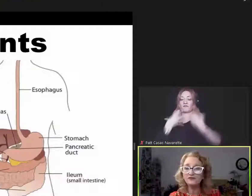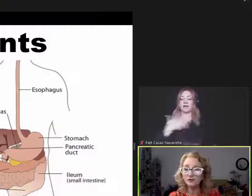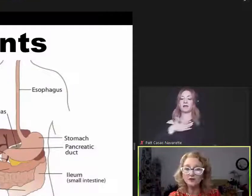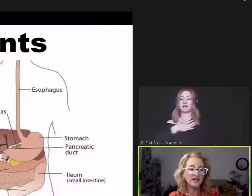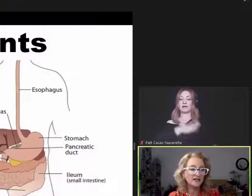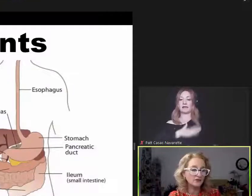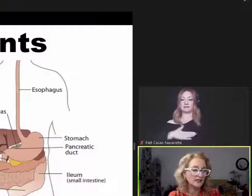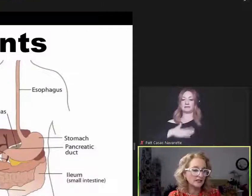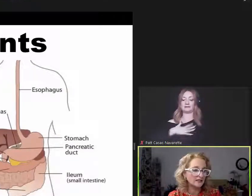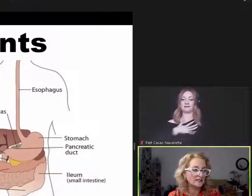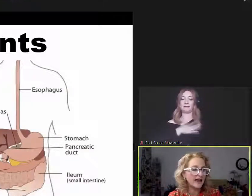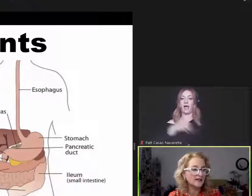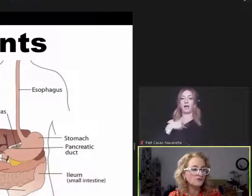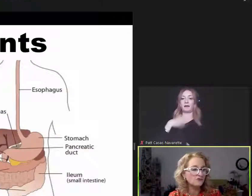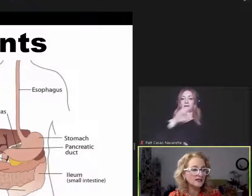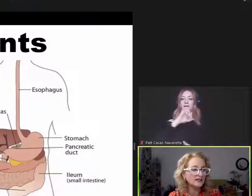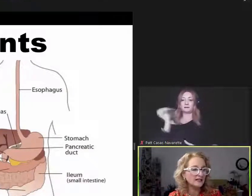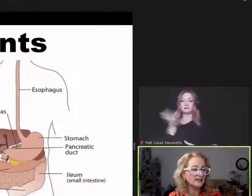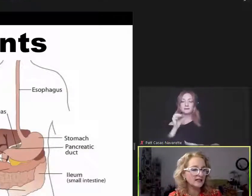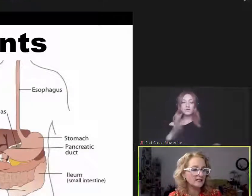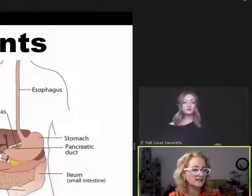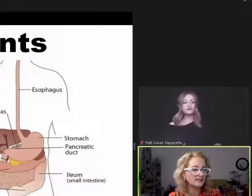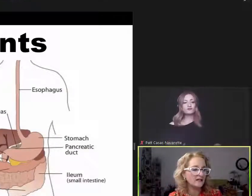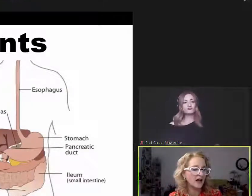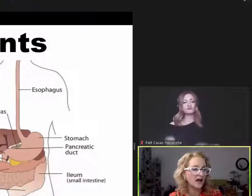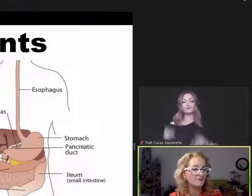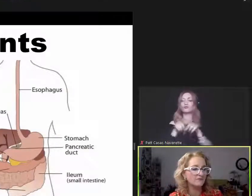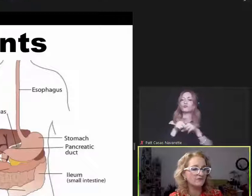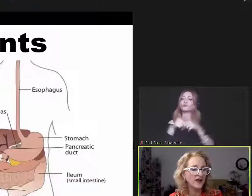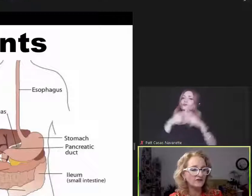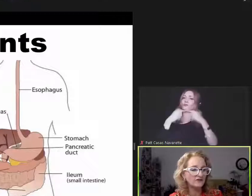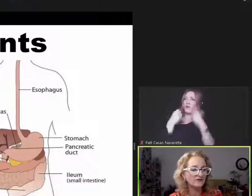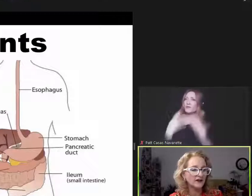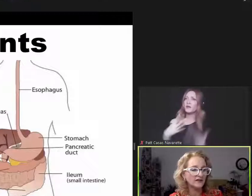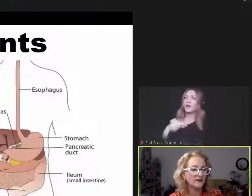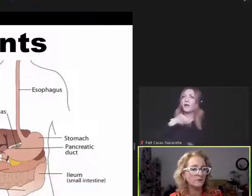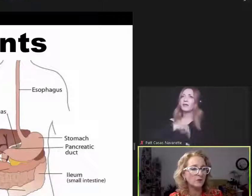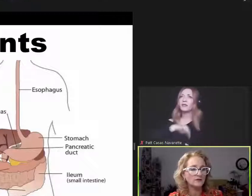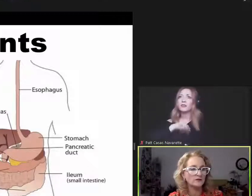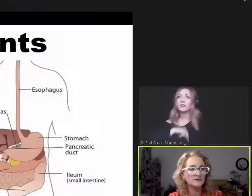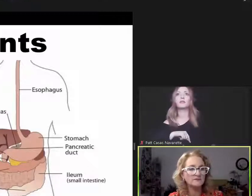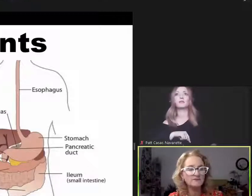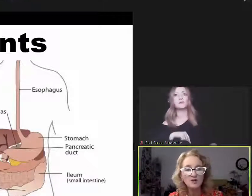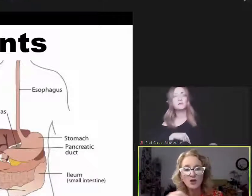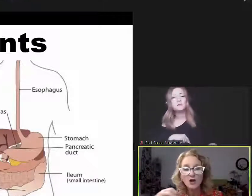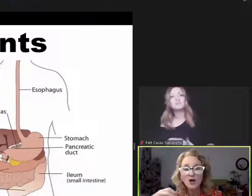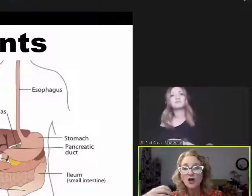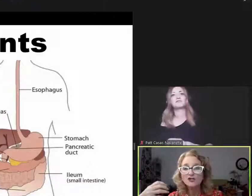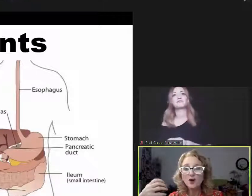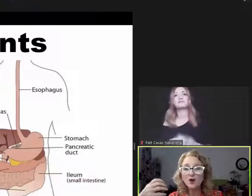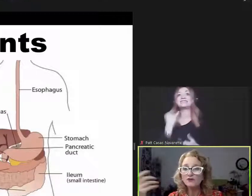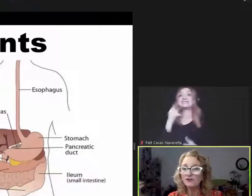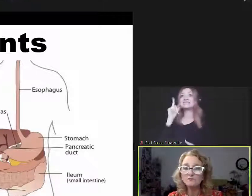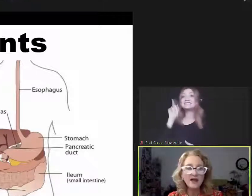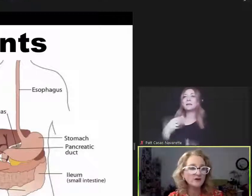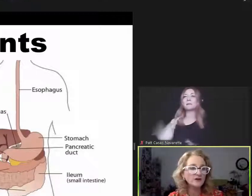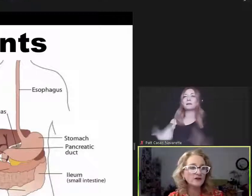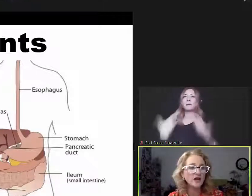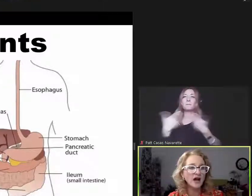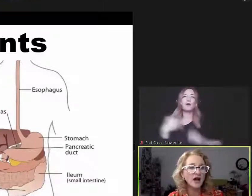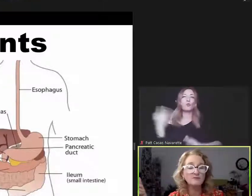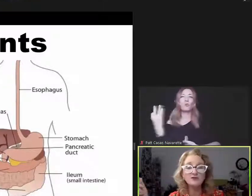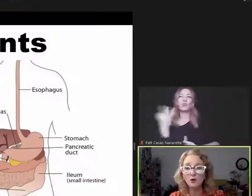the food that you eat. And it really is very, very important. So for